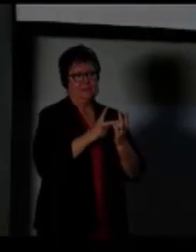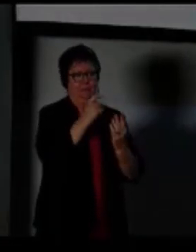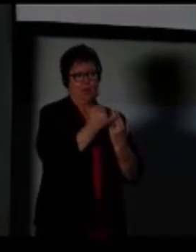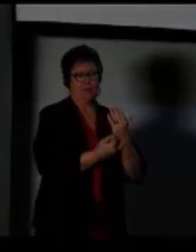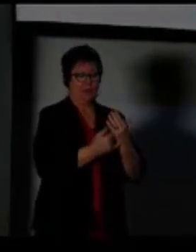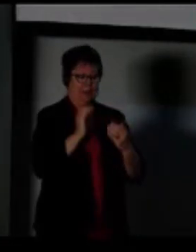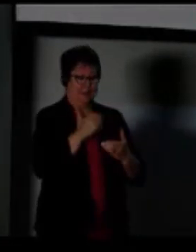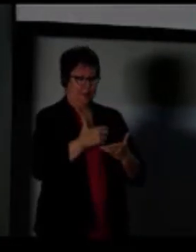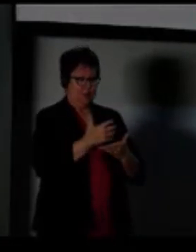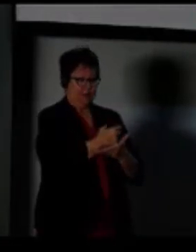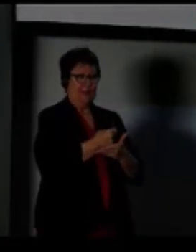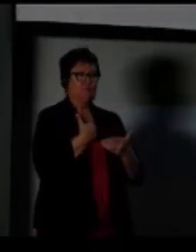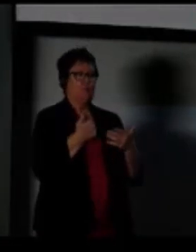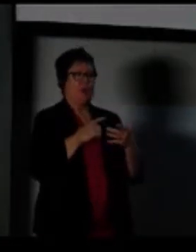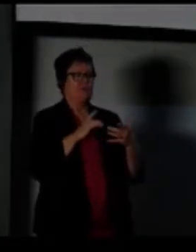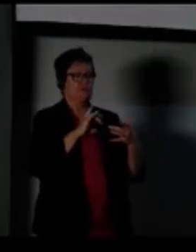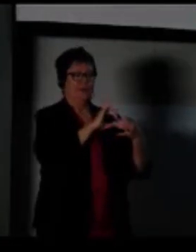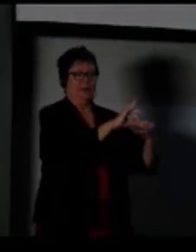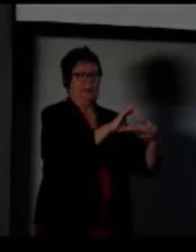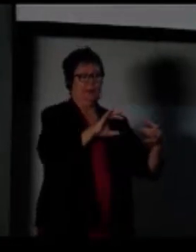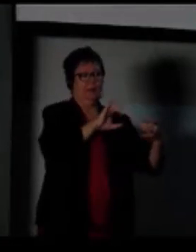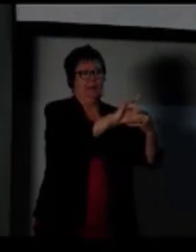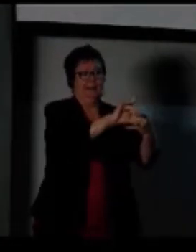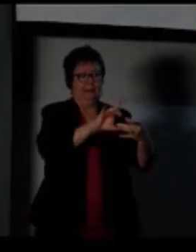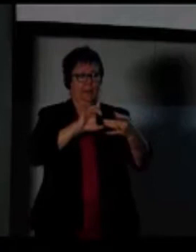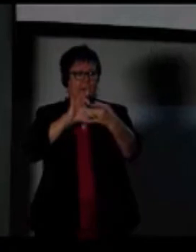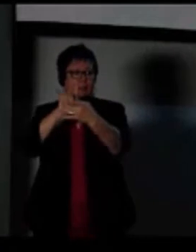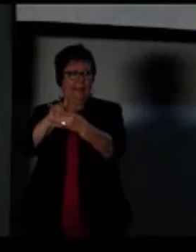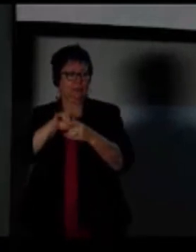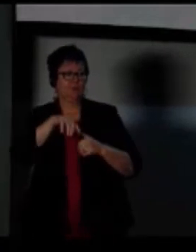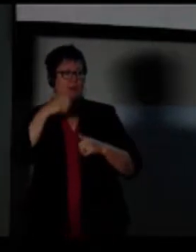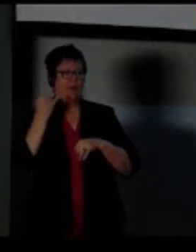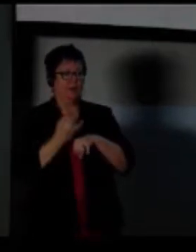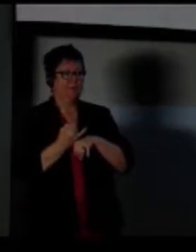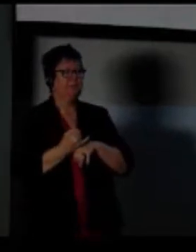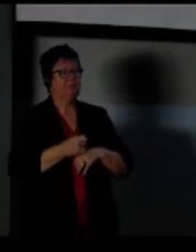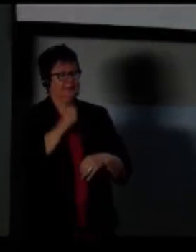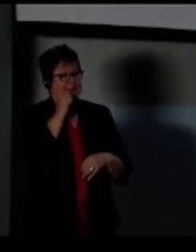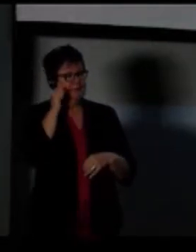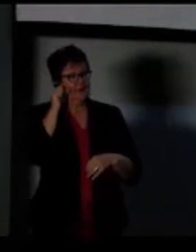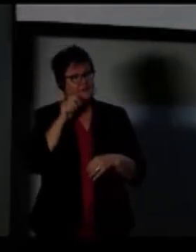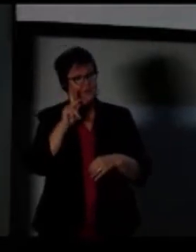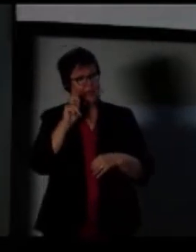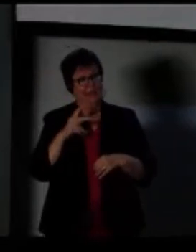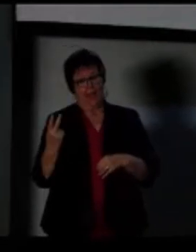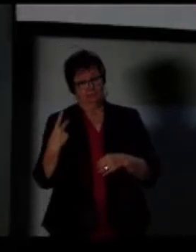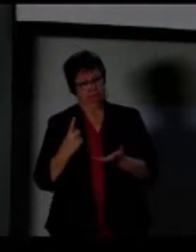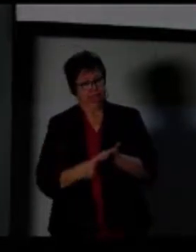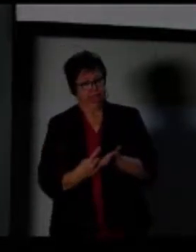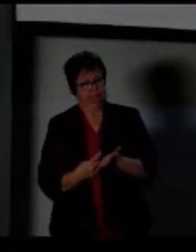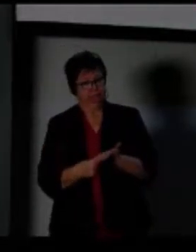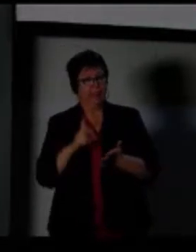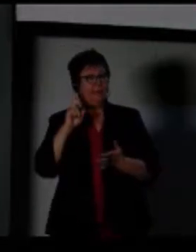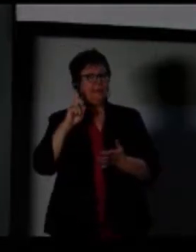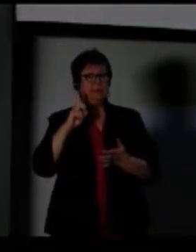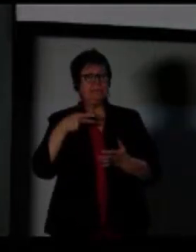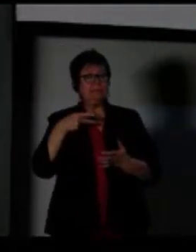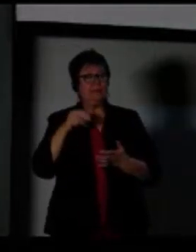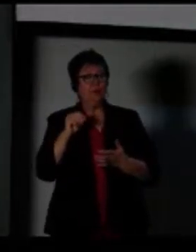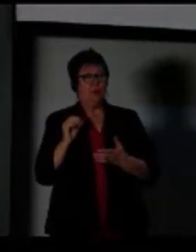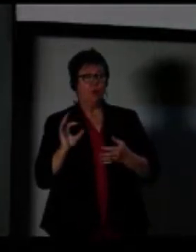our collections to other institutions. In fact, I was just talking with Ken yesterday about DPO joining the